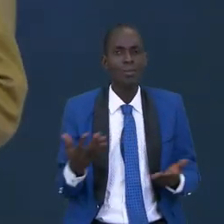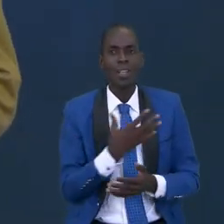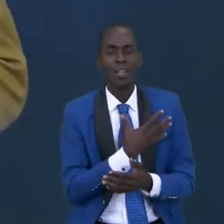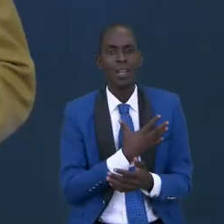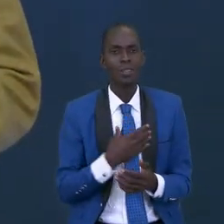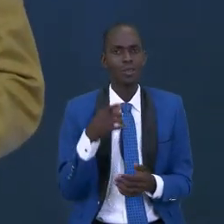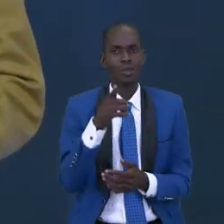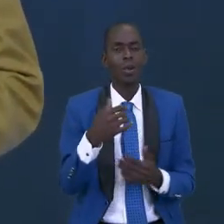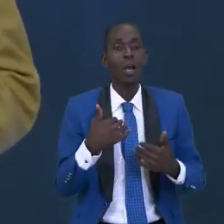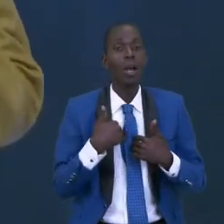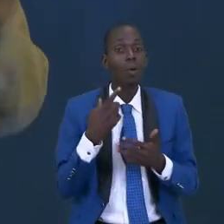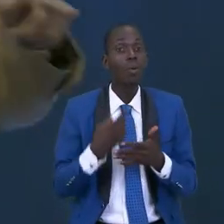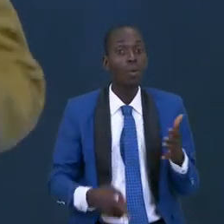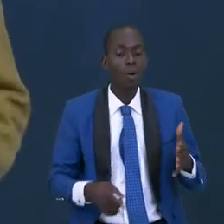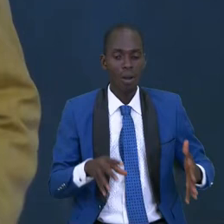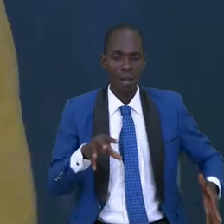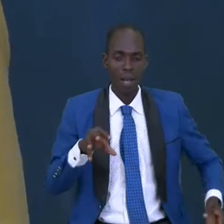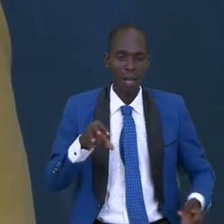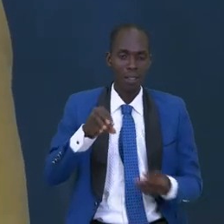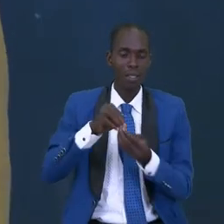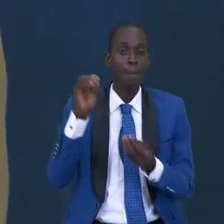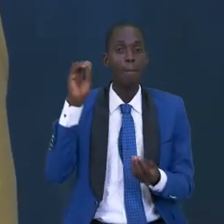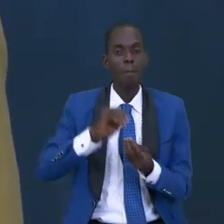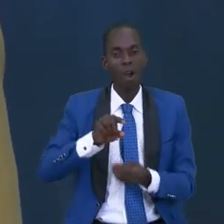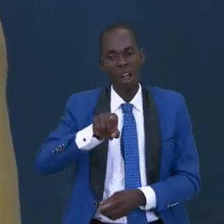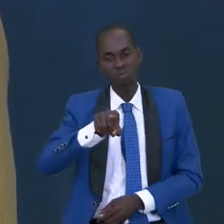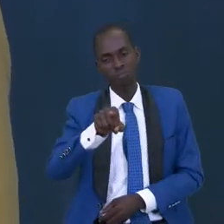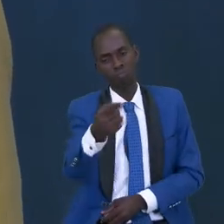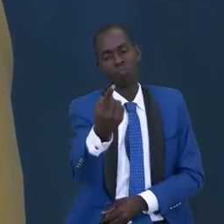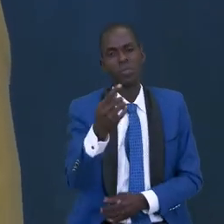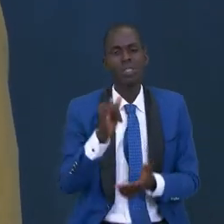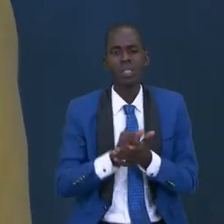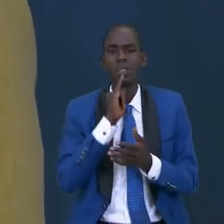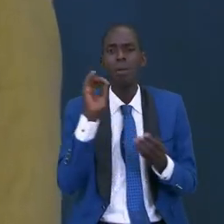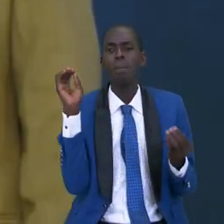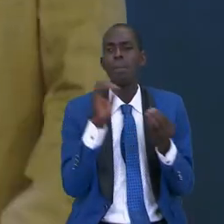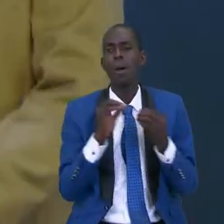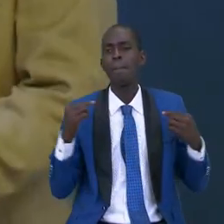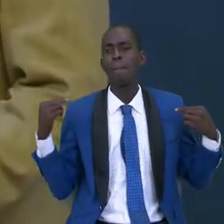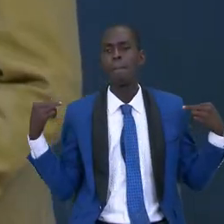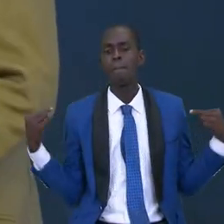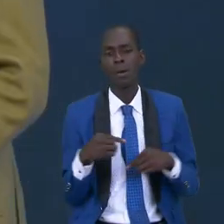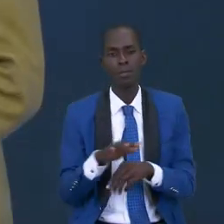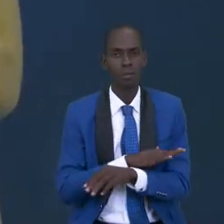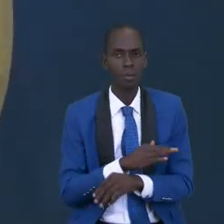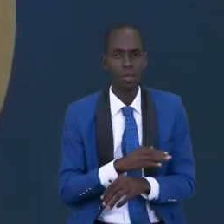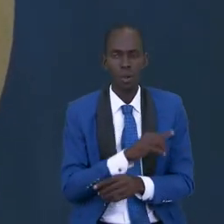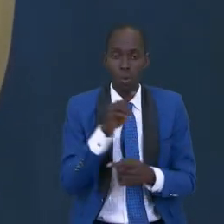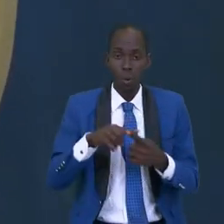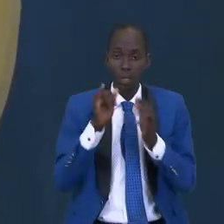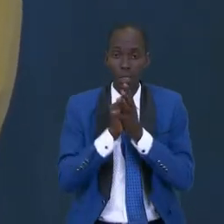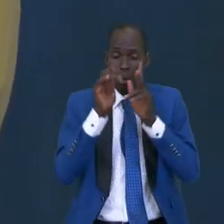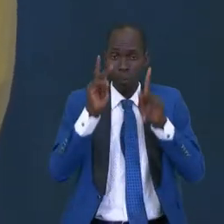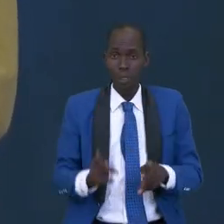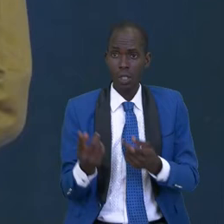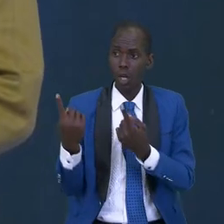have added salt to the injury. That's more painful. But when he comes and you say, who